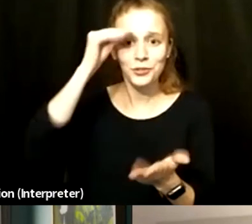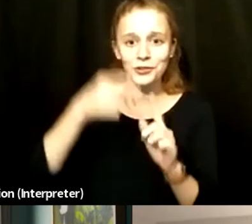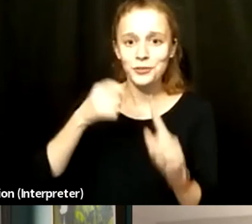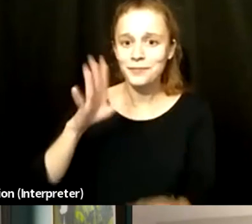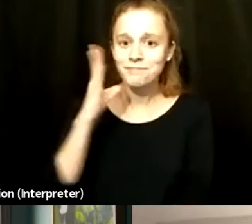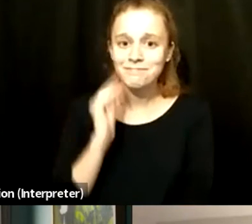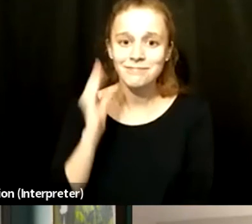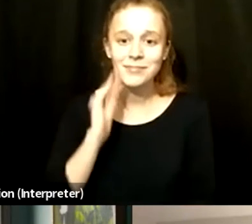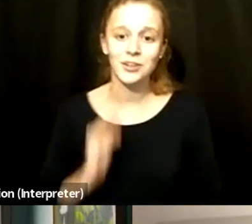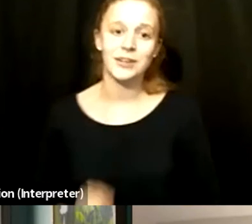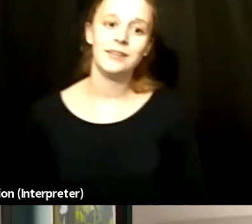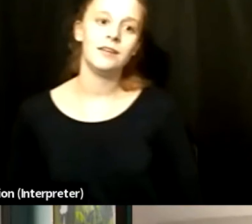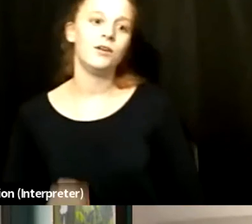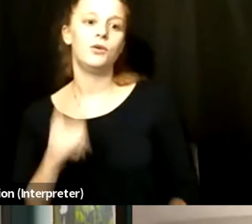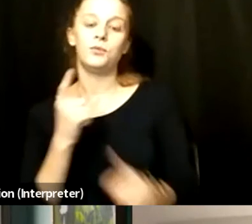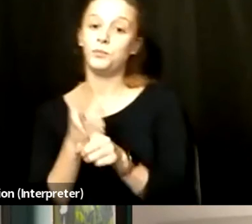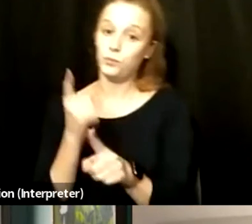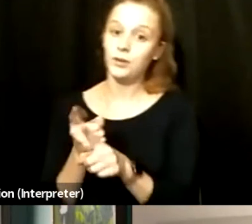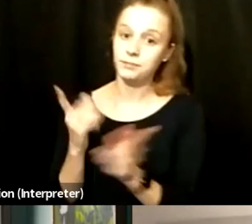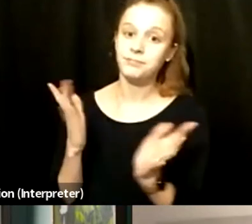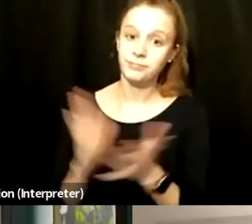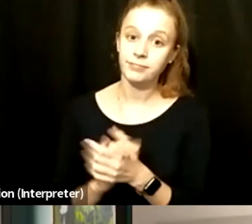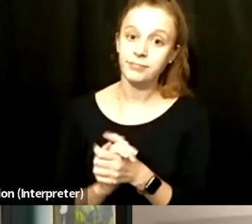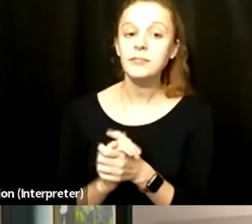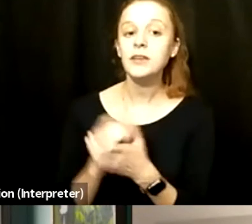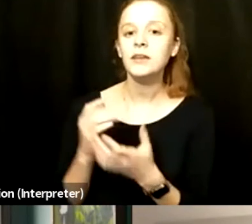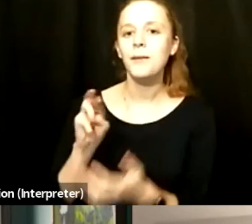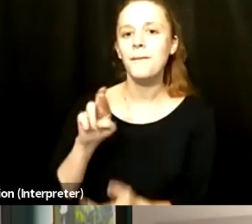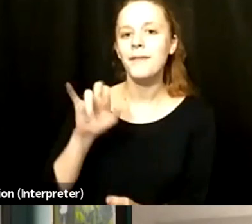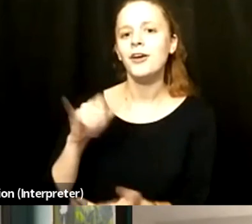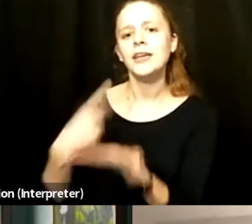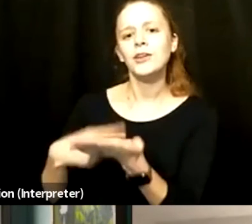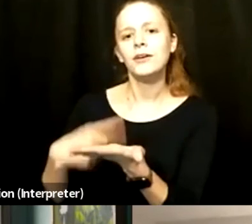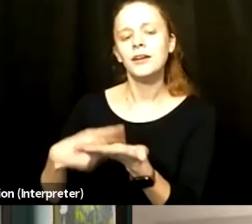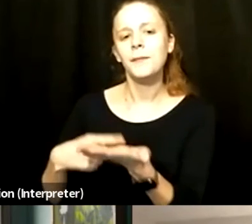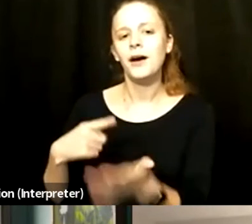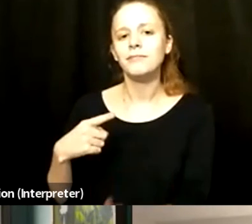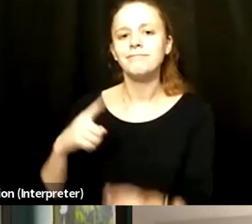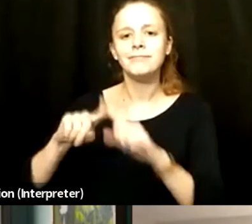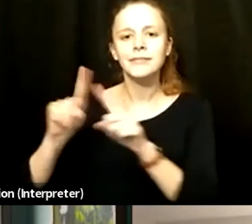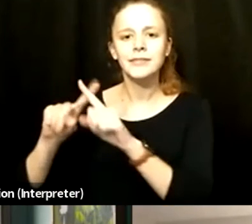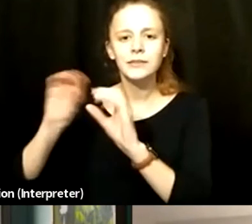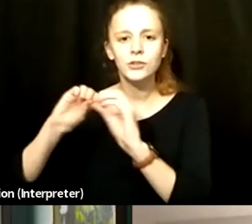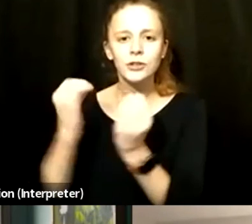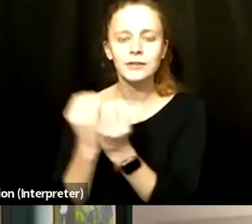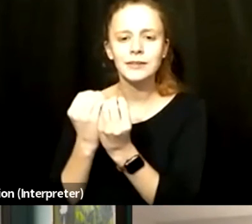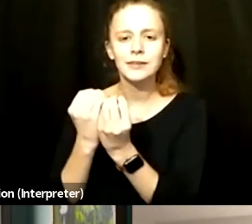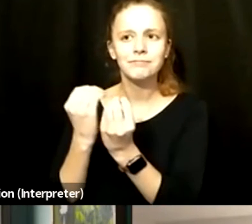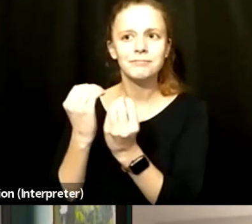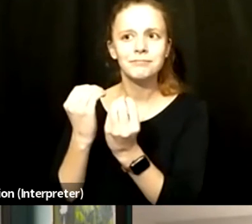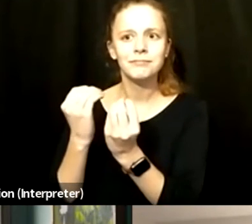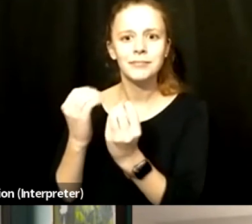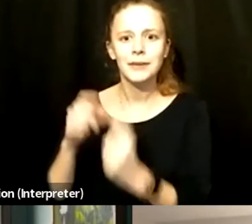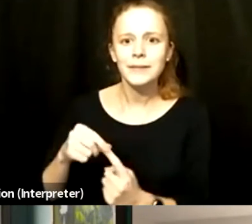Absolutely. And so talking about kind of different organizations, specifically organizations like